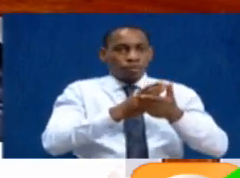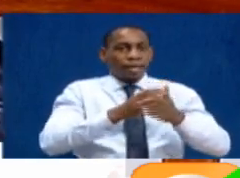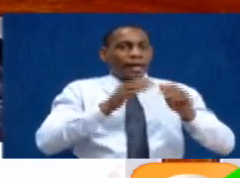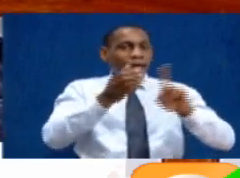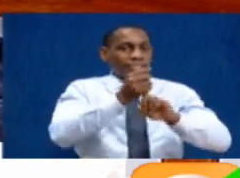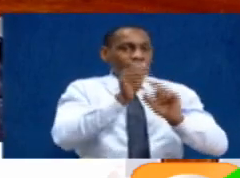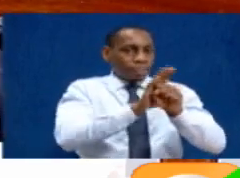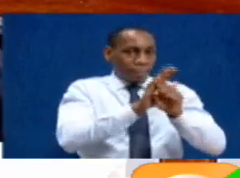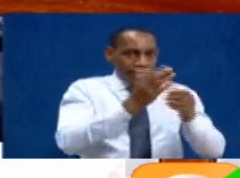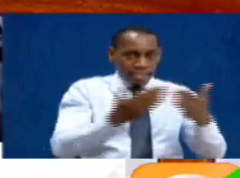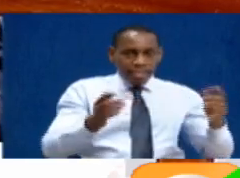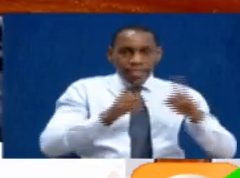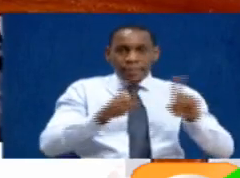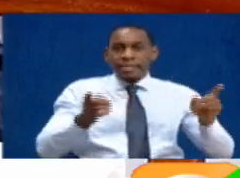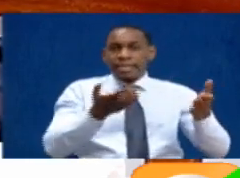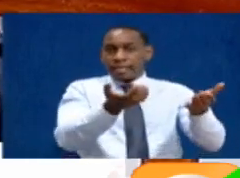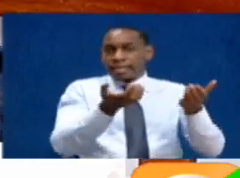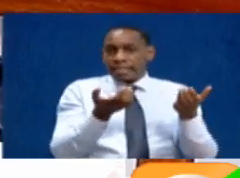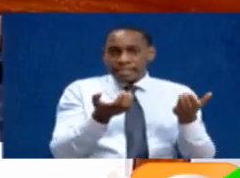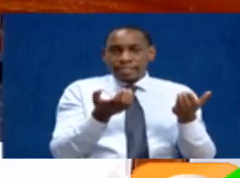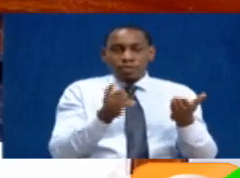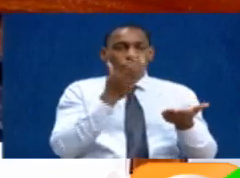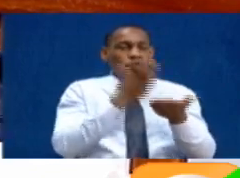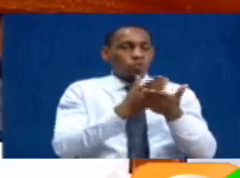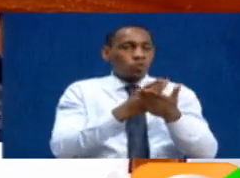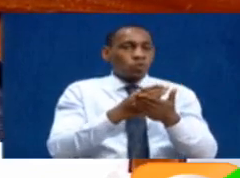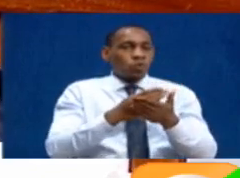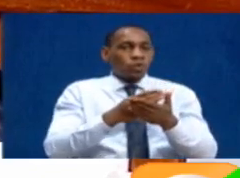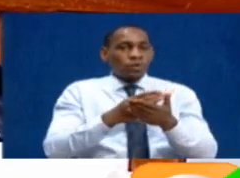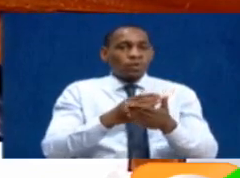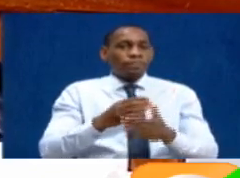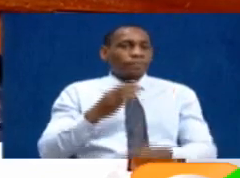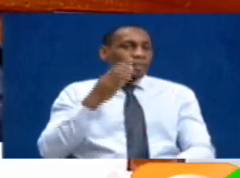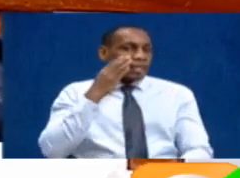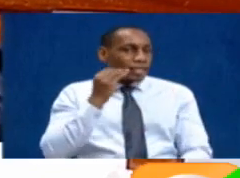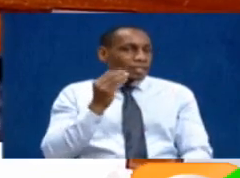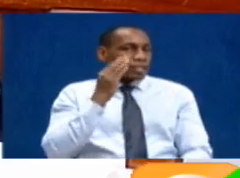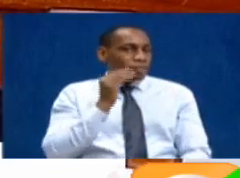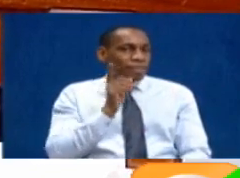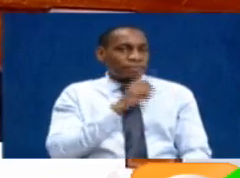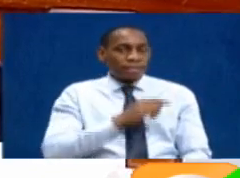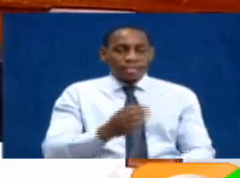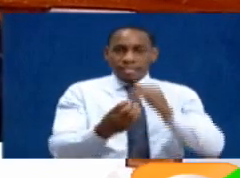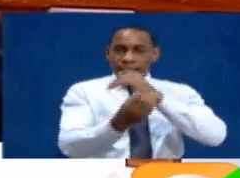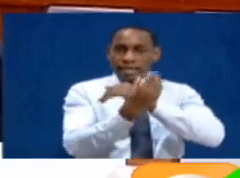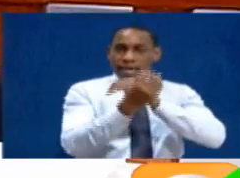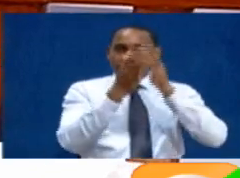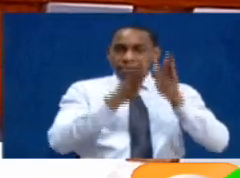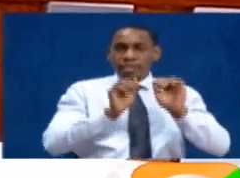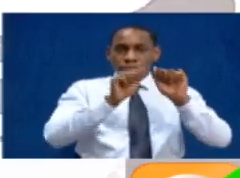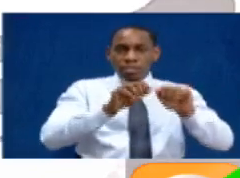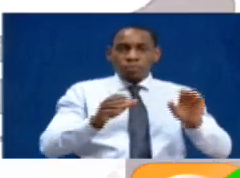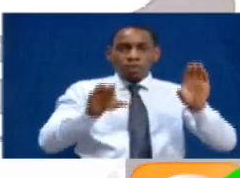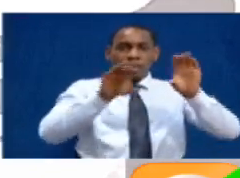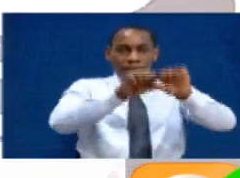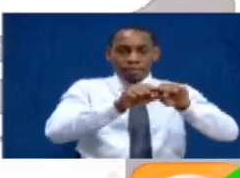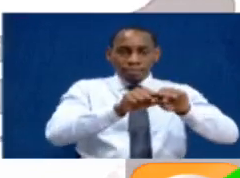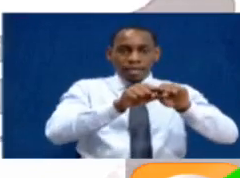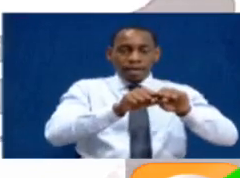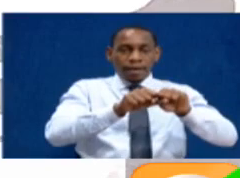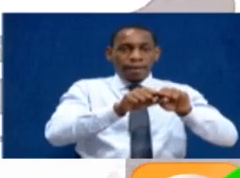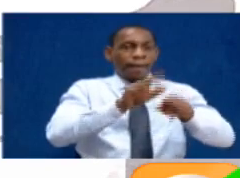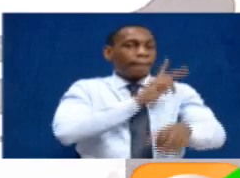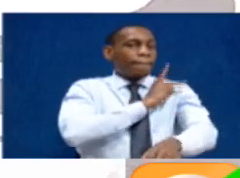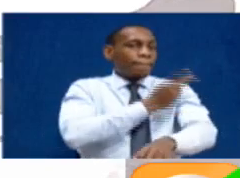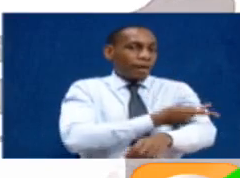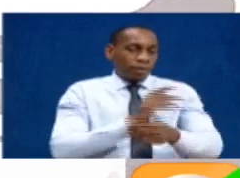requires an ardent, experienced advisor for him to ascend to power. But SG, tell me something. That is how I disagreed